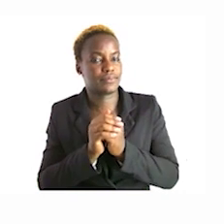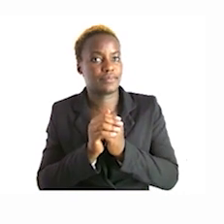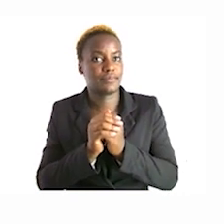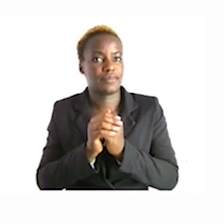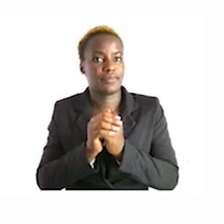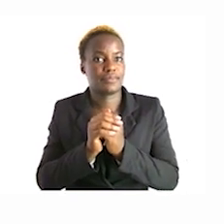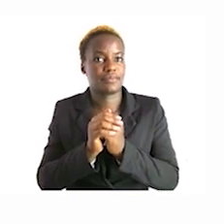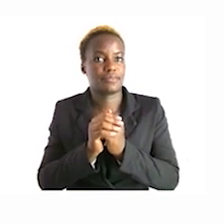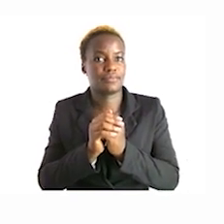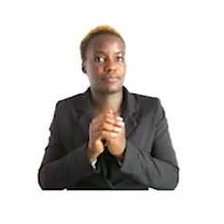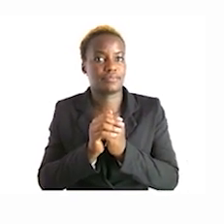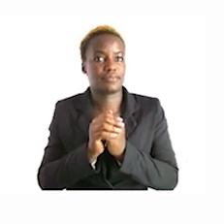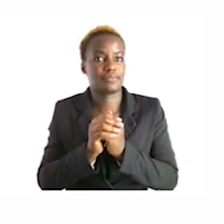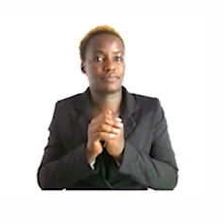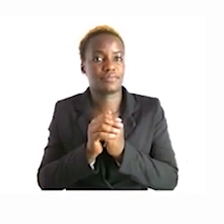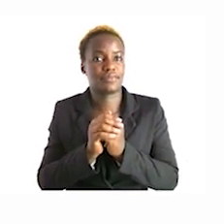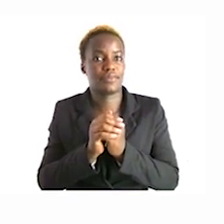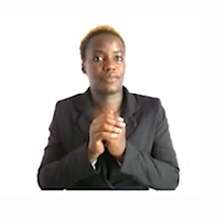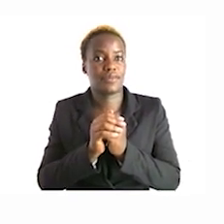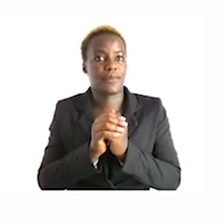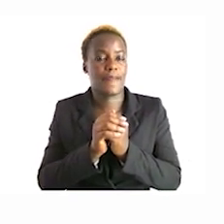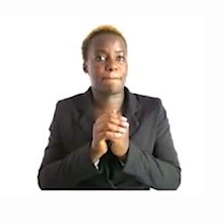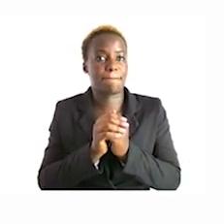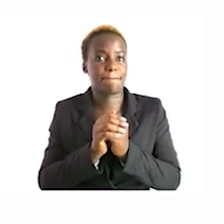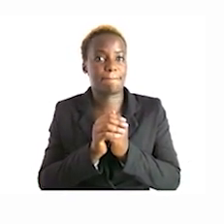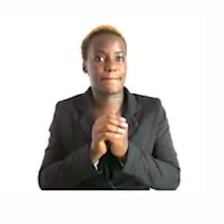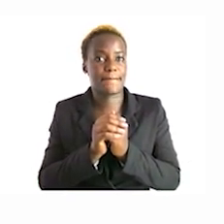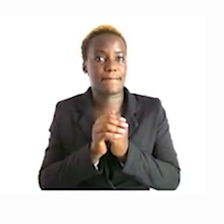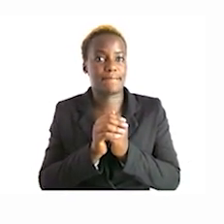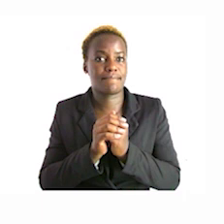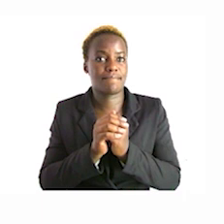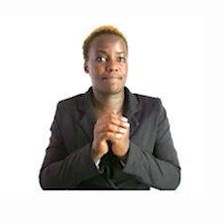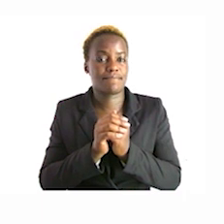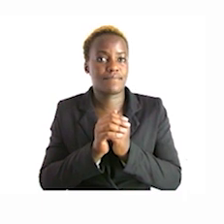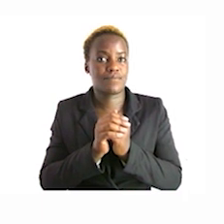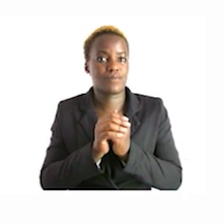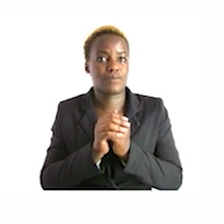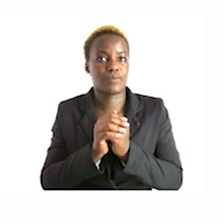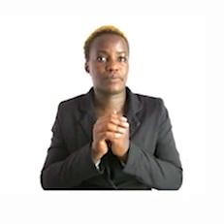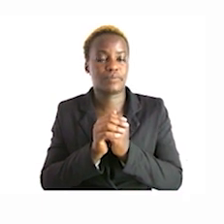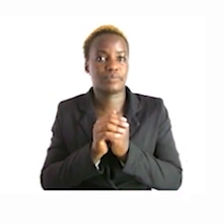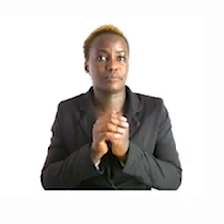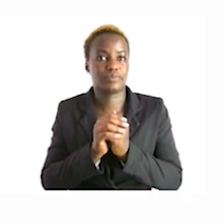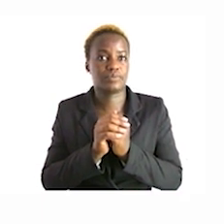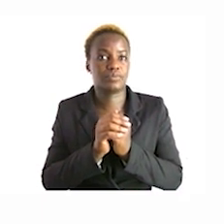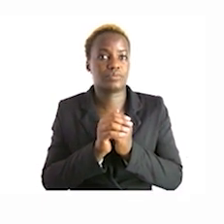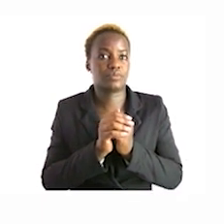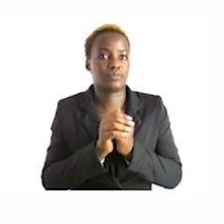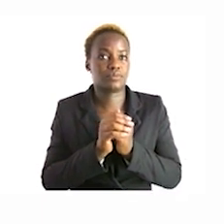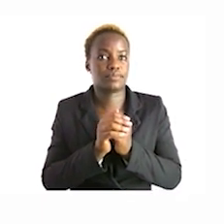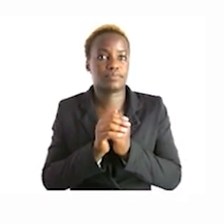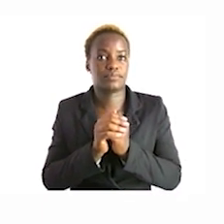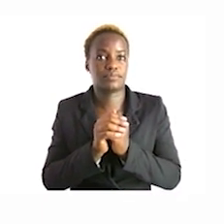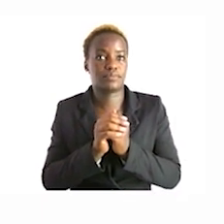say like. We ignore the last vowel sound because it's silent. We don't read it out. So you have to